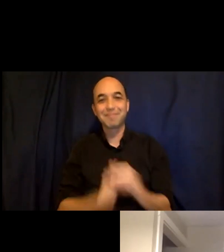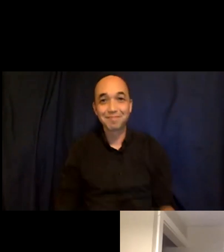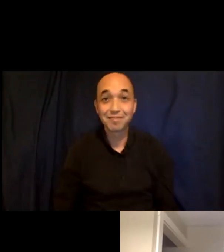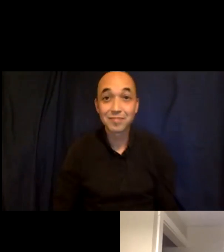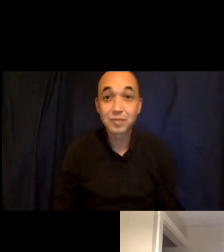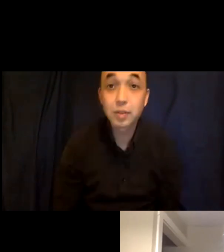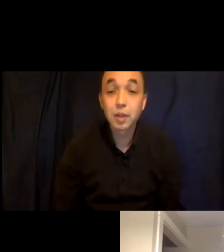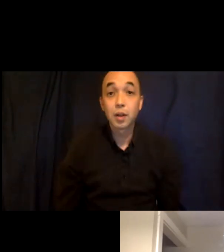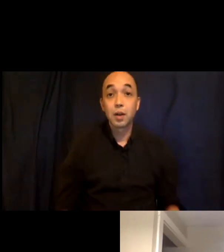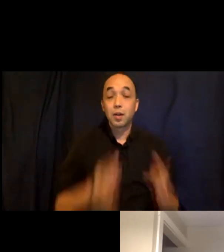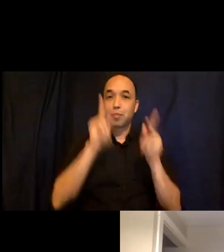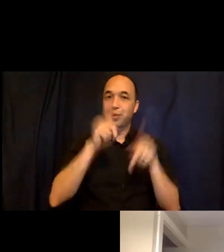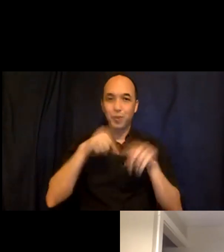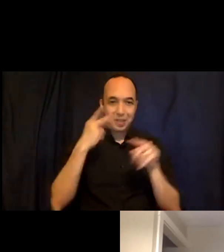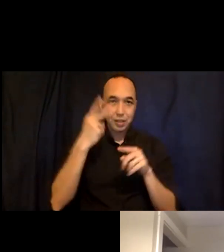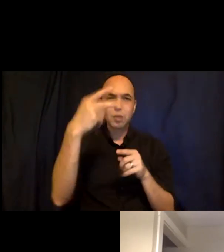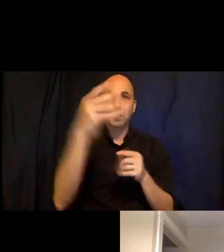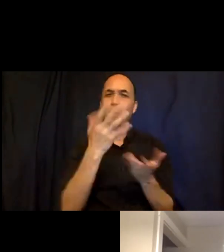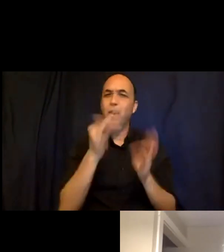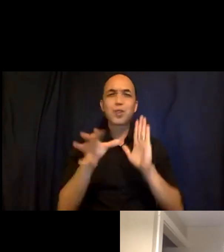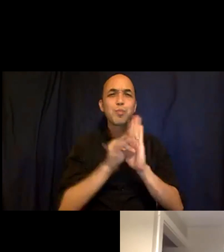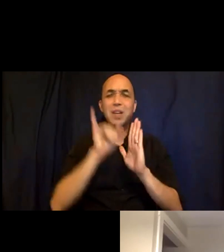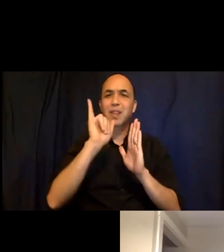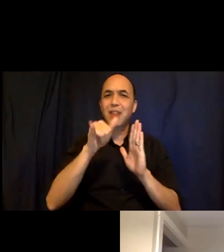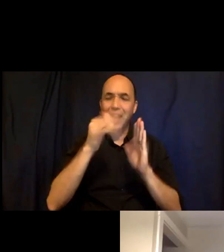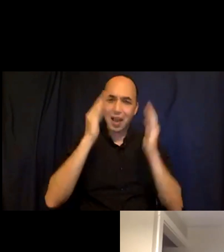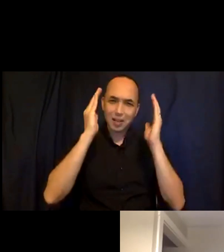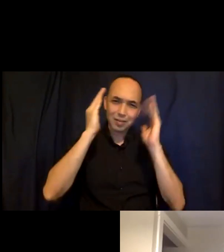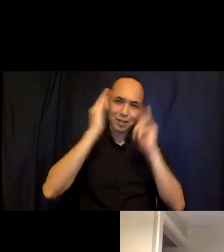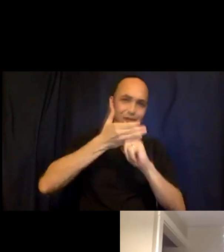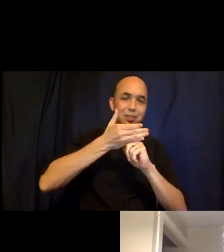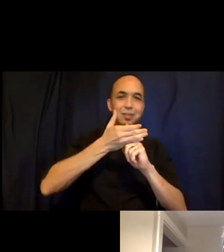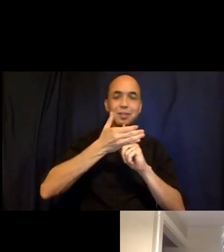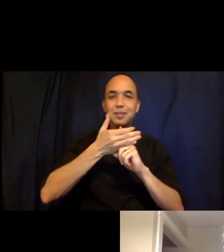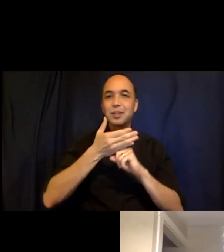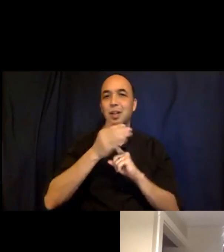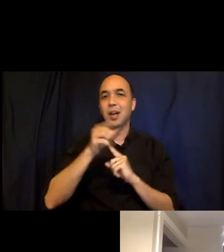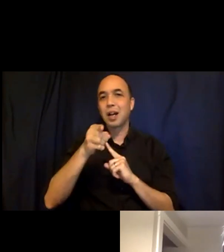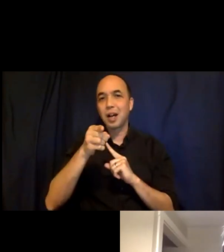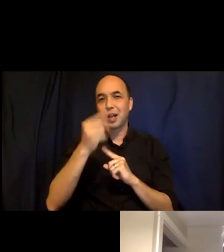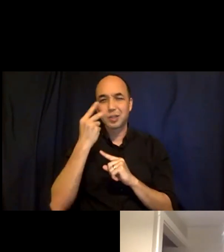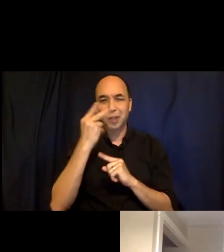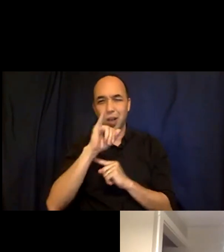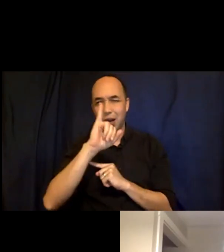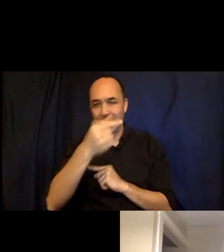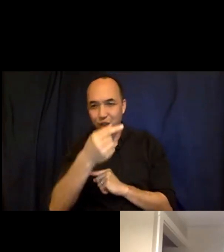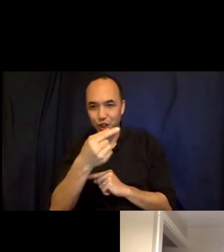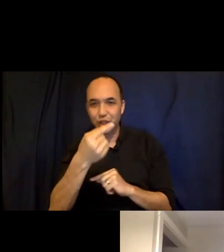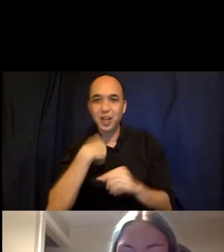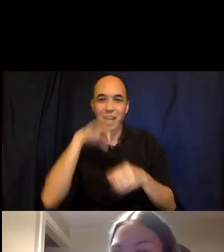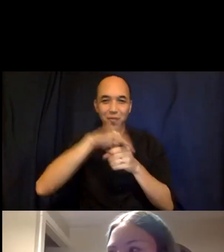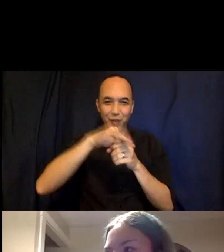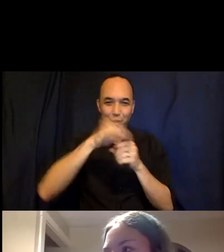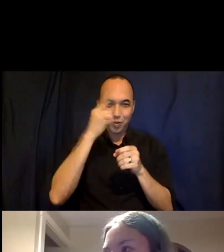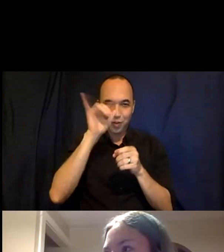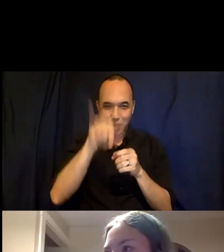So, what made you choose Dread Pirate Roberts? When I was on your Instagram story, and that's what I voted for, and I was kind of hoping that you